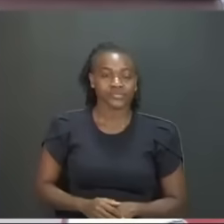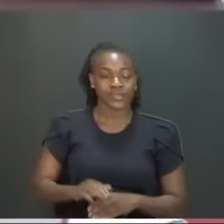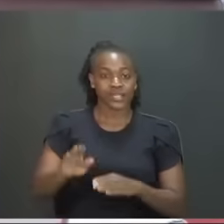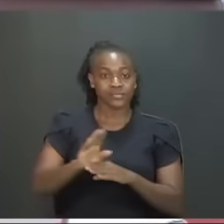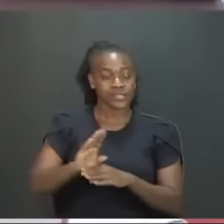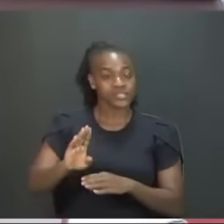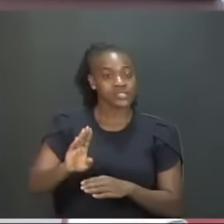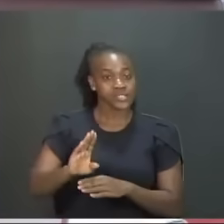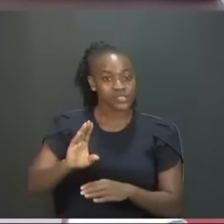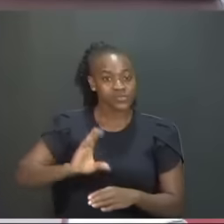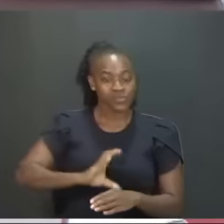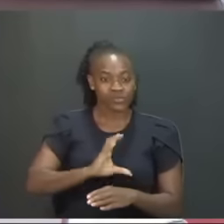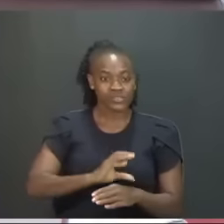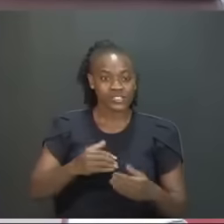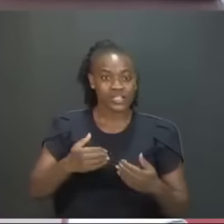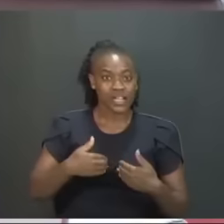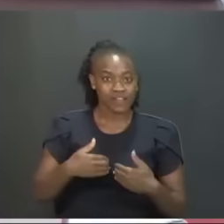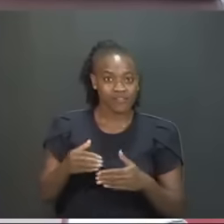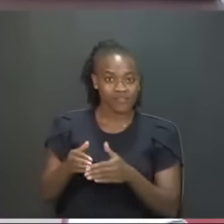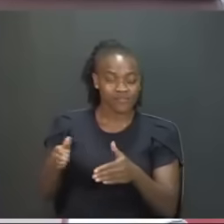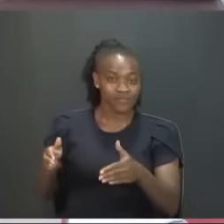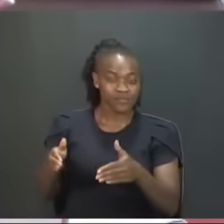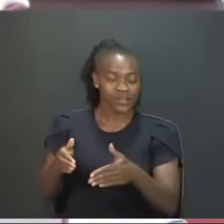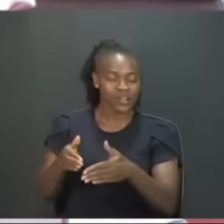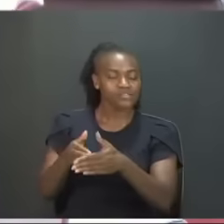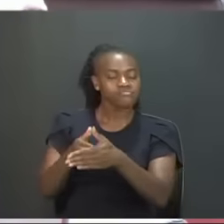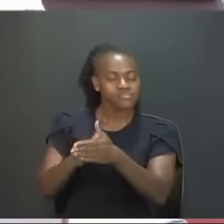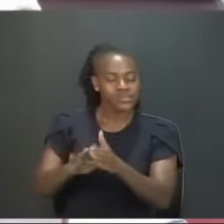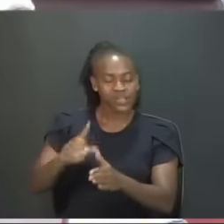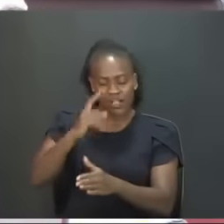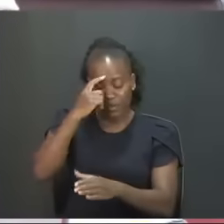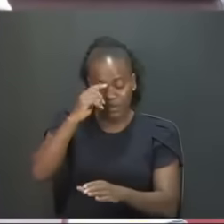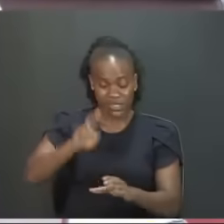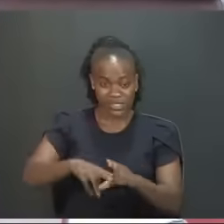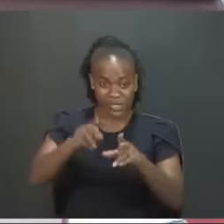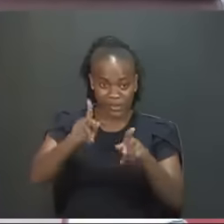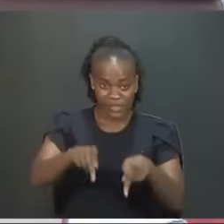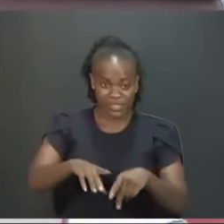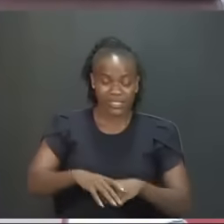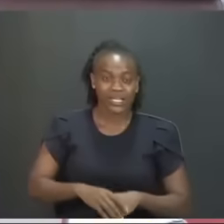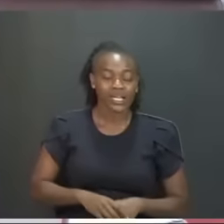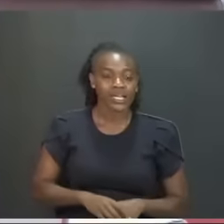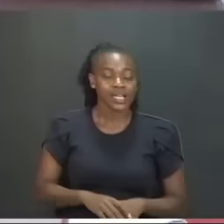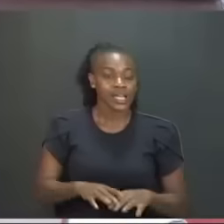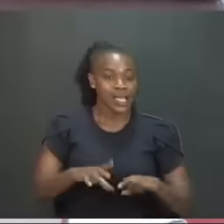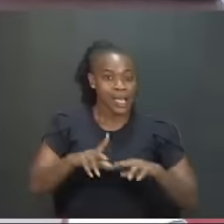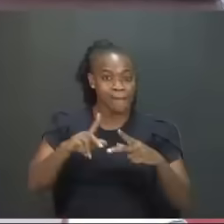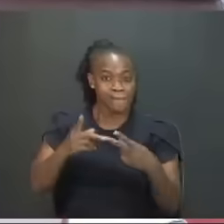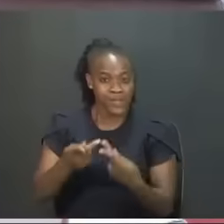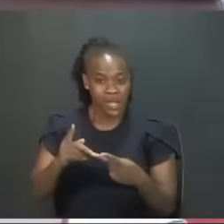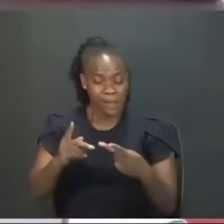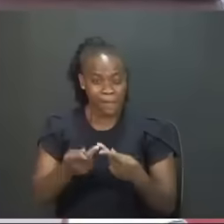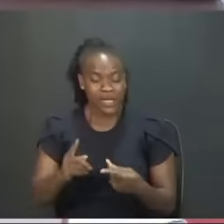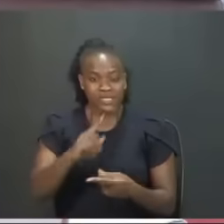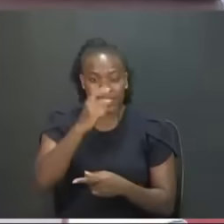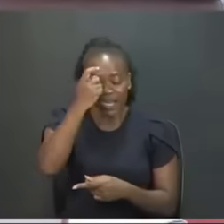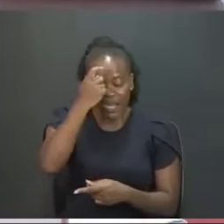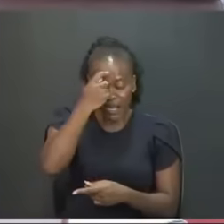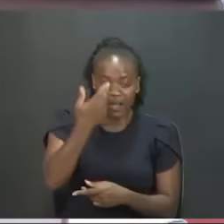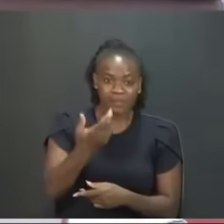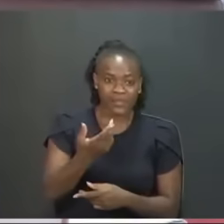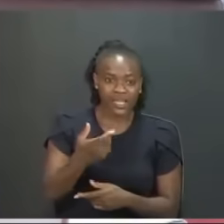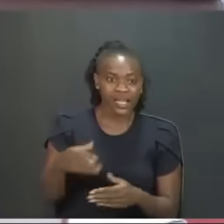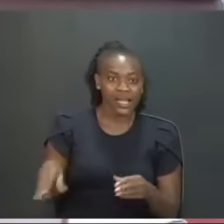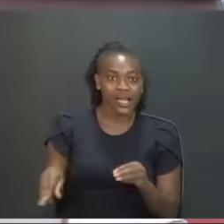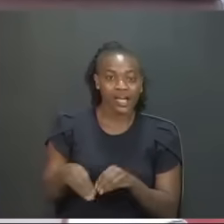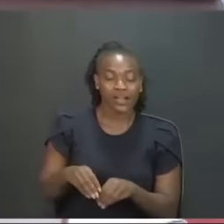of government business and a chairperson, the leader of the party or parties in parliament who do not form the government as a ranking,